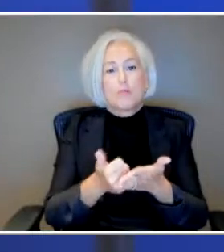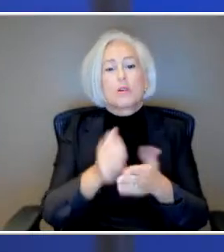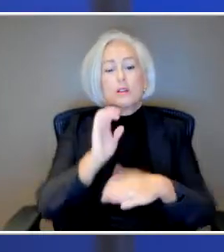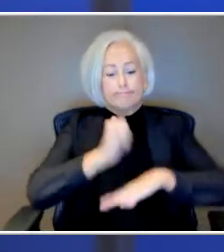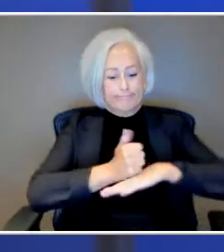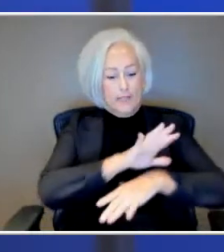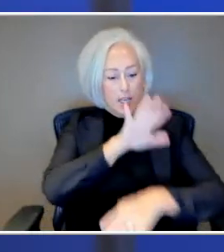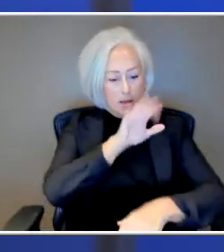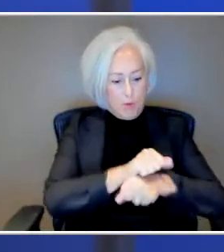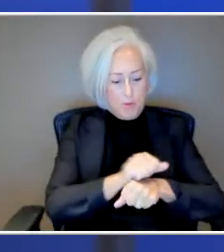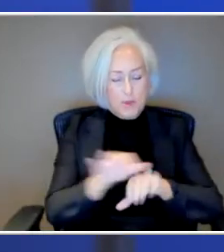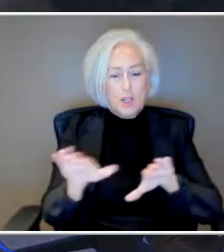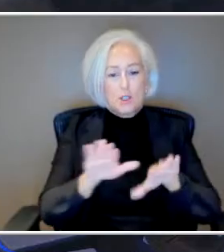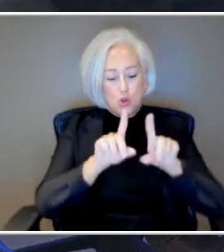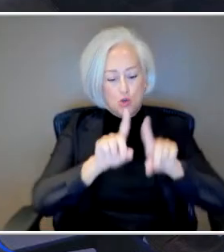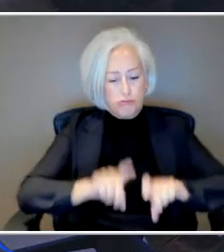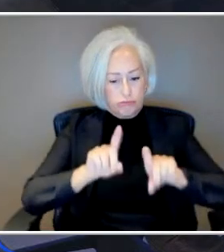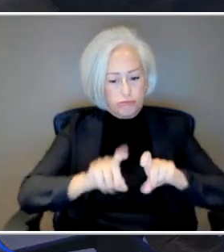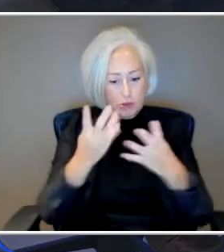right diagnostic workup.